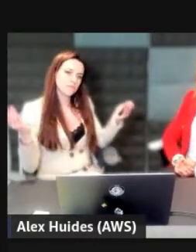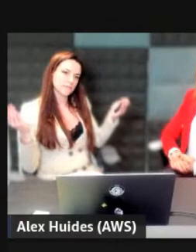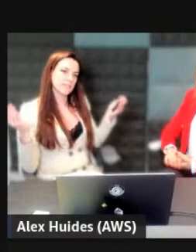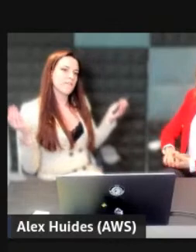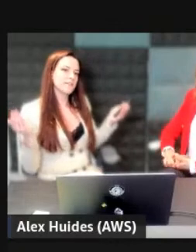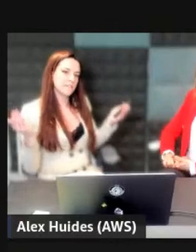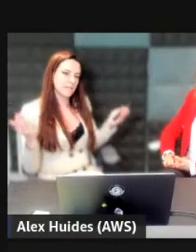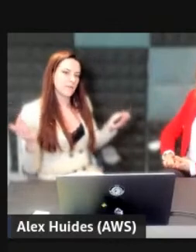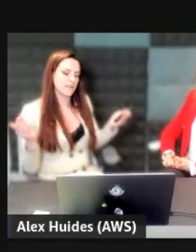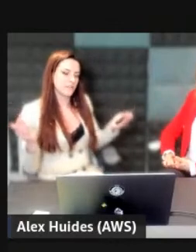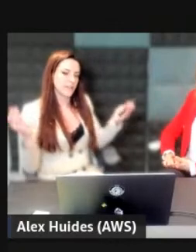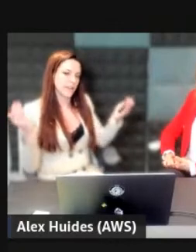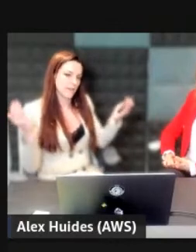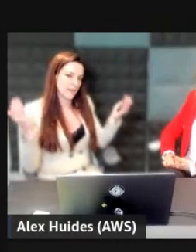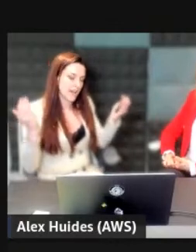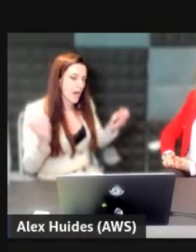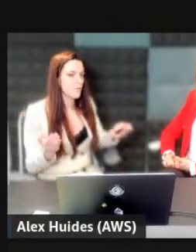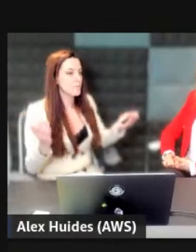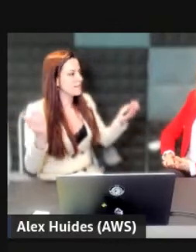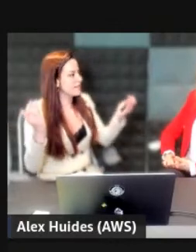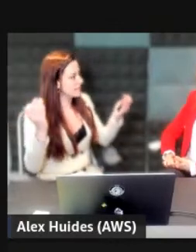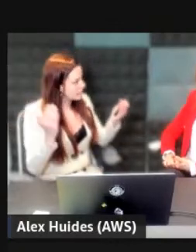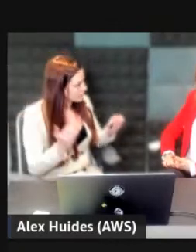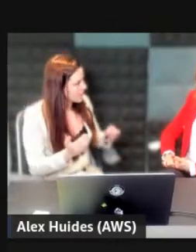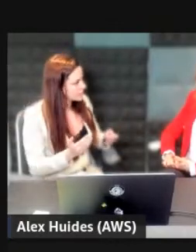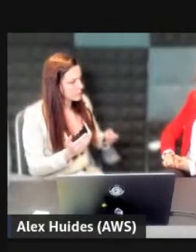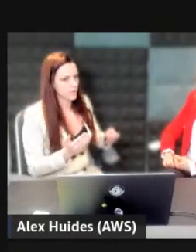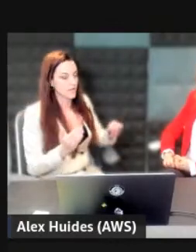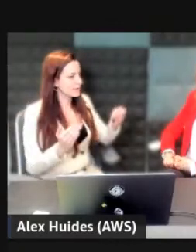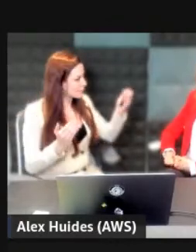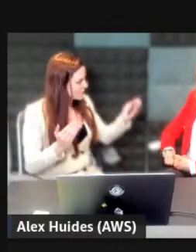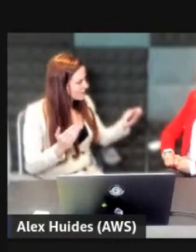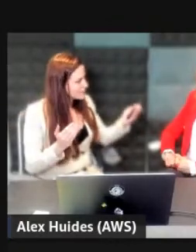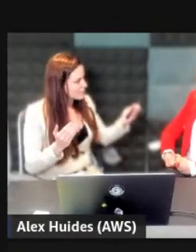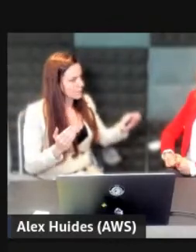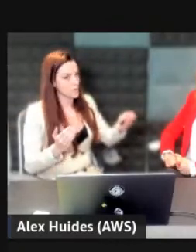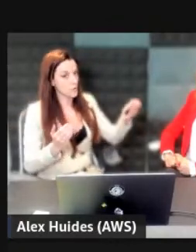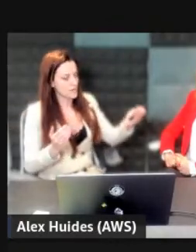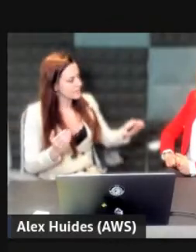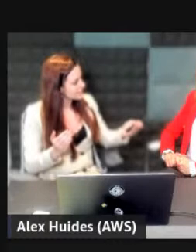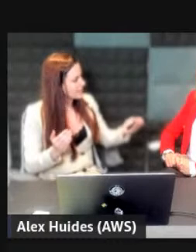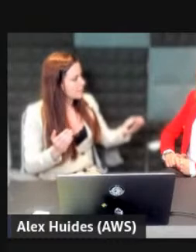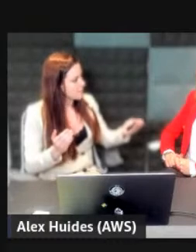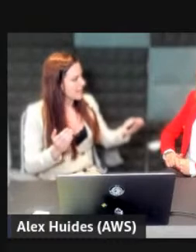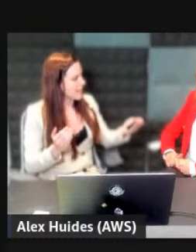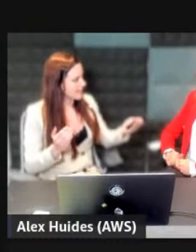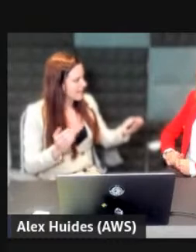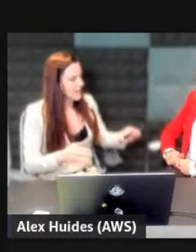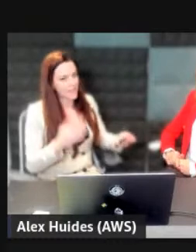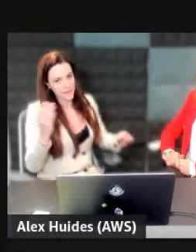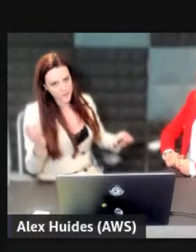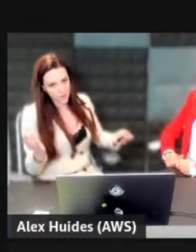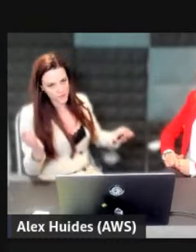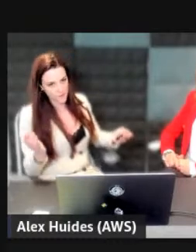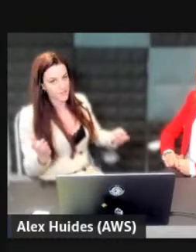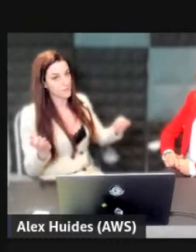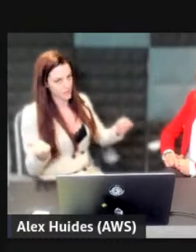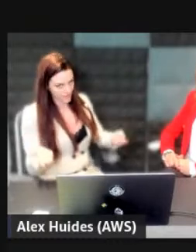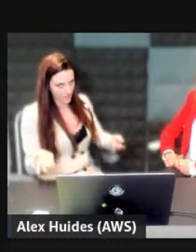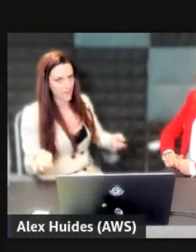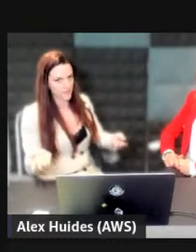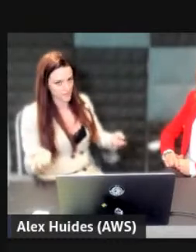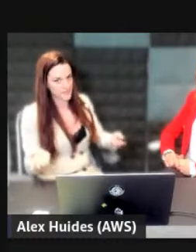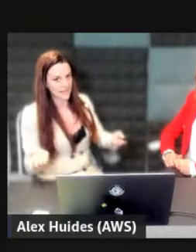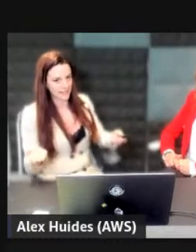before diving deeper into how we build an integration within the Kubernetes world with the Kubernetes Gateway API and Amazon Web Services